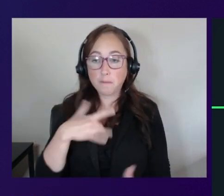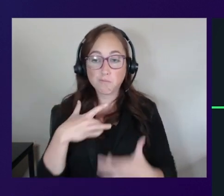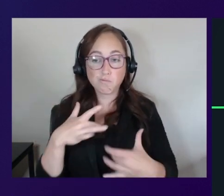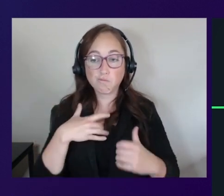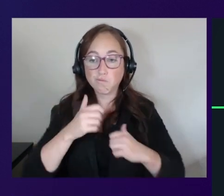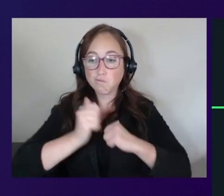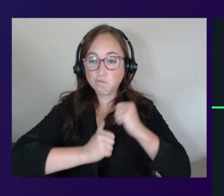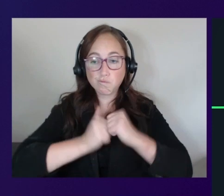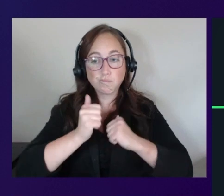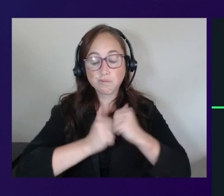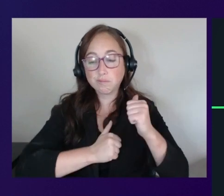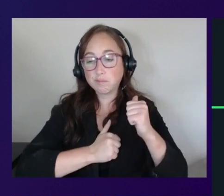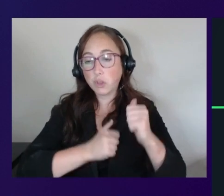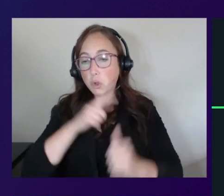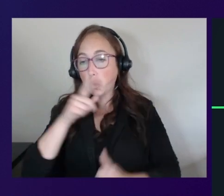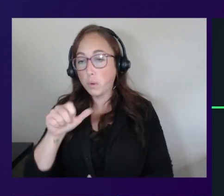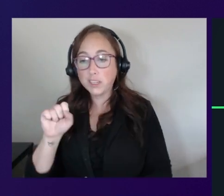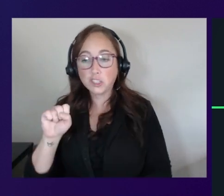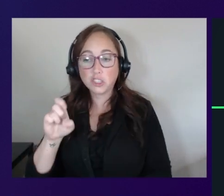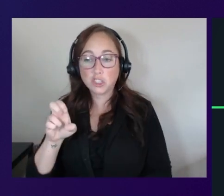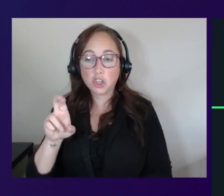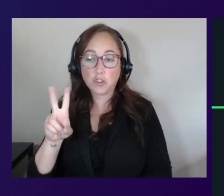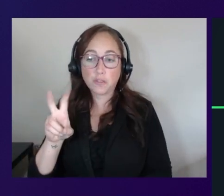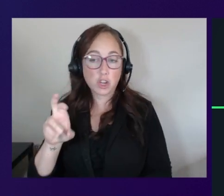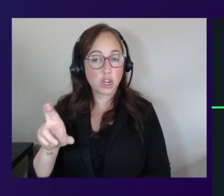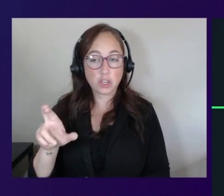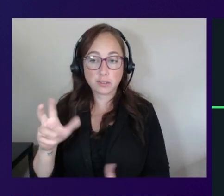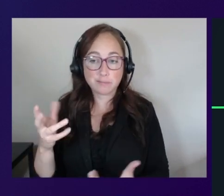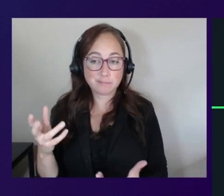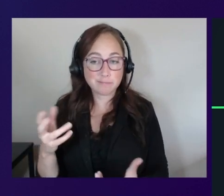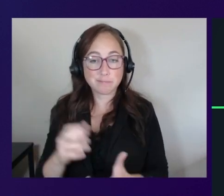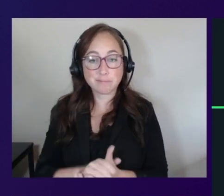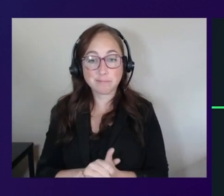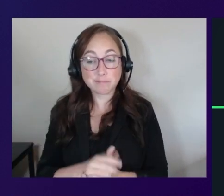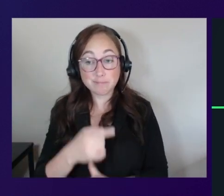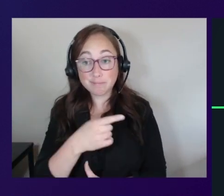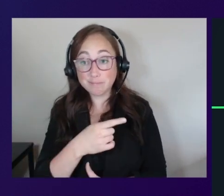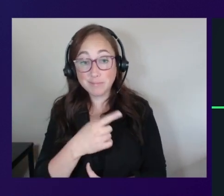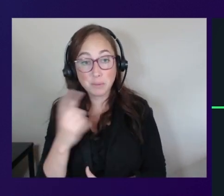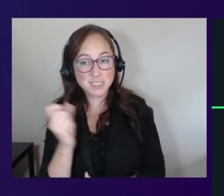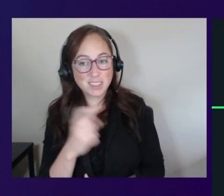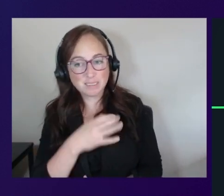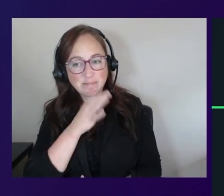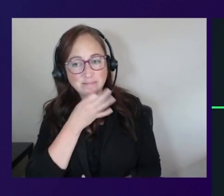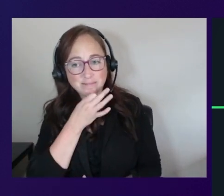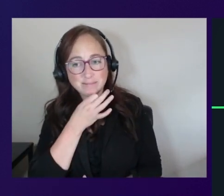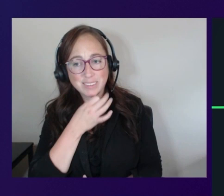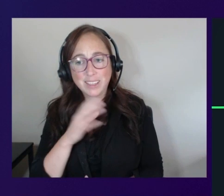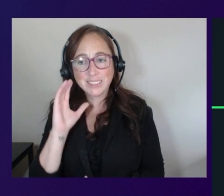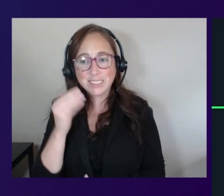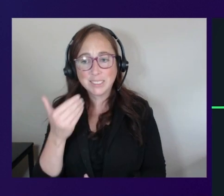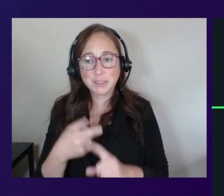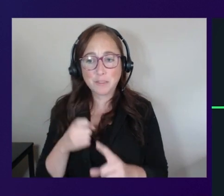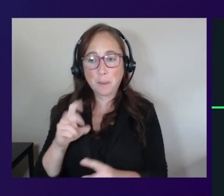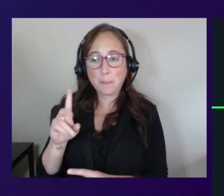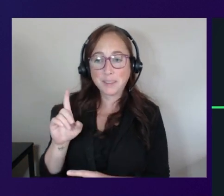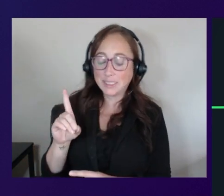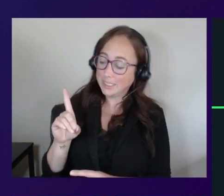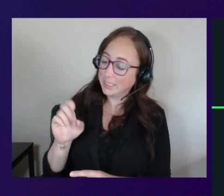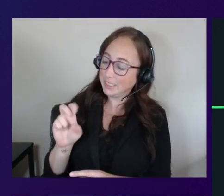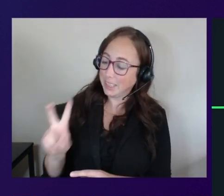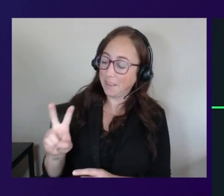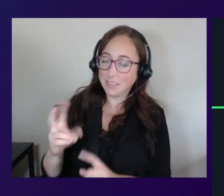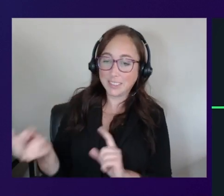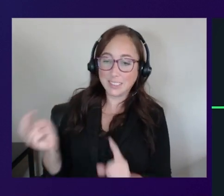and application computing, which is super exciting. I was going to ask, this kind of seems like, from the DevOpsy side, like the